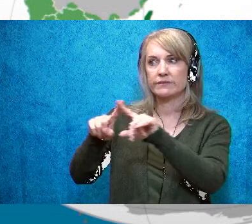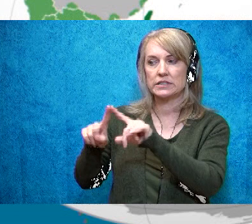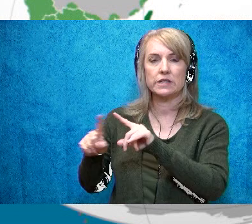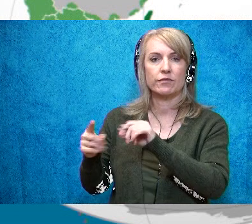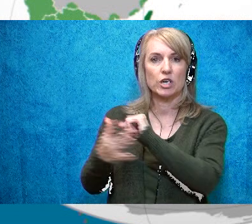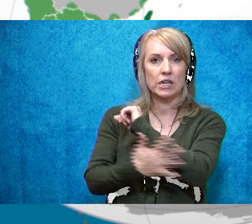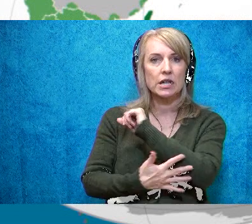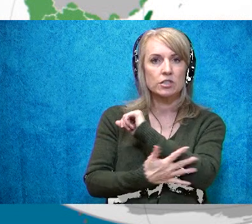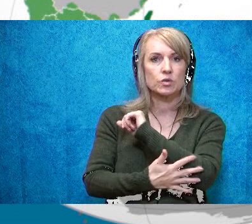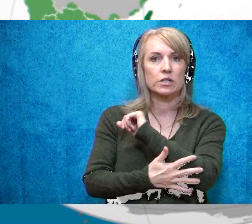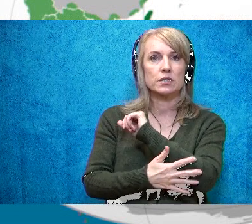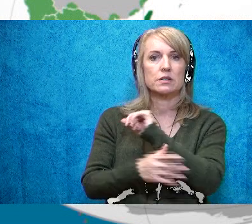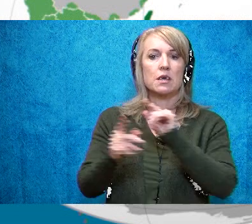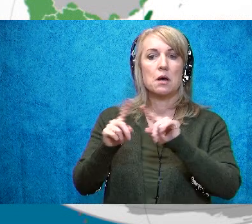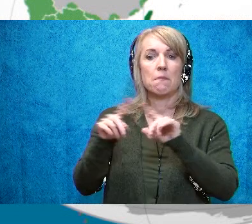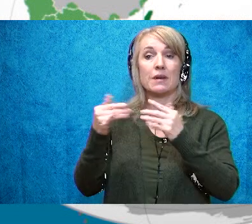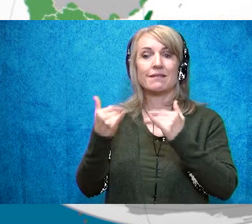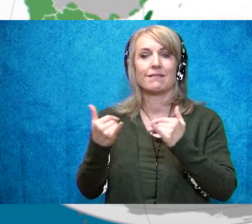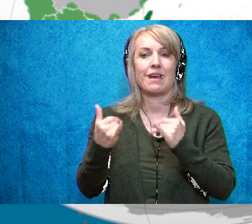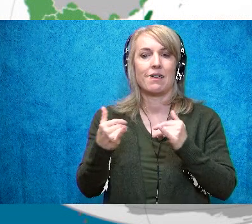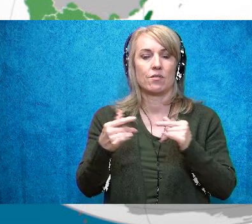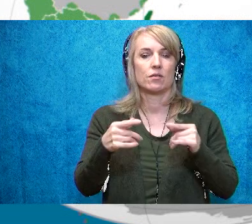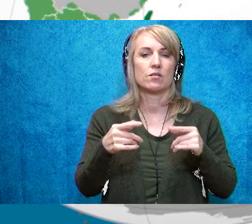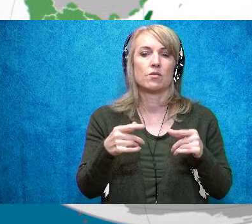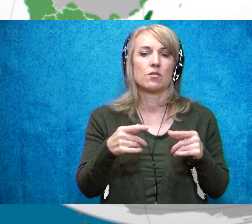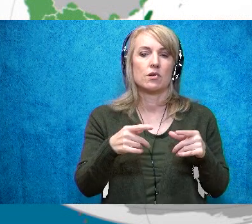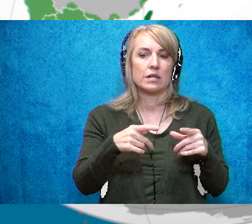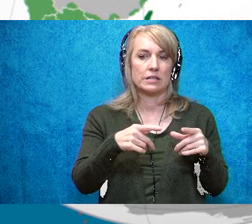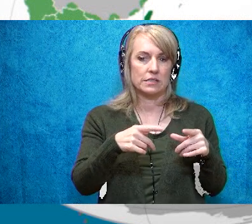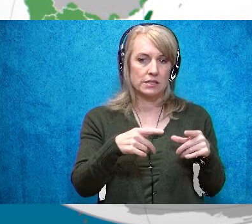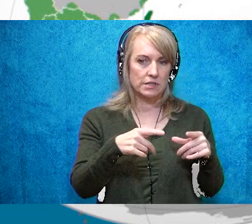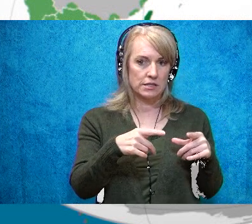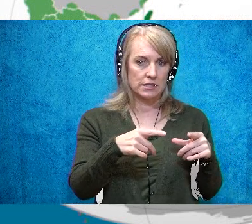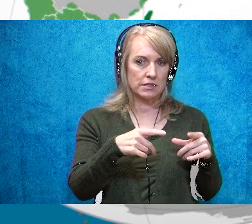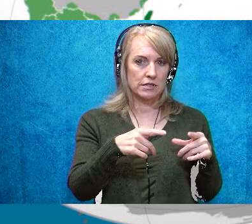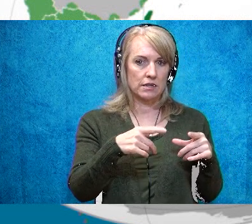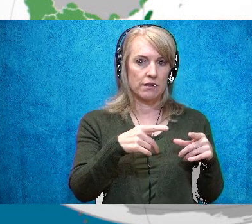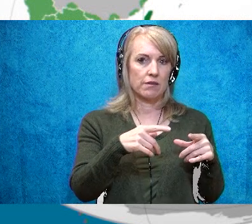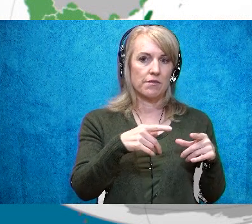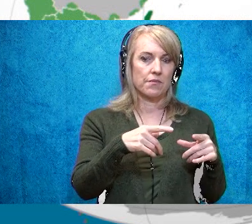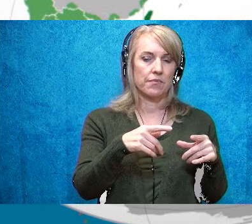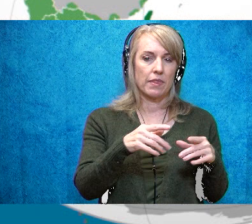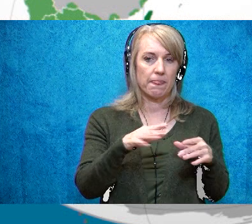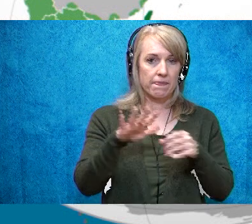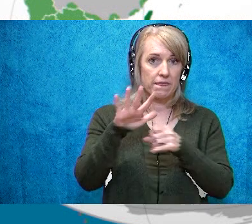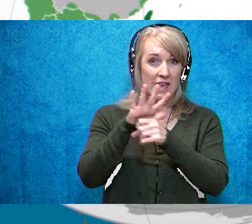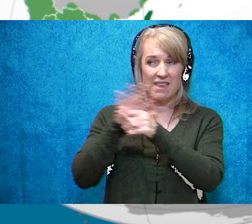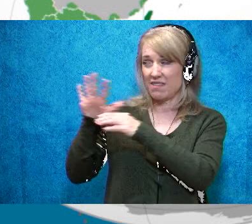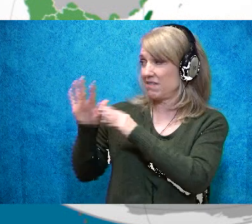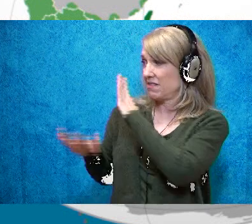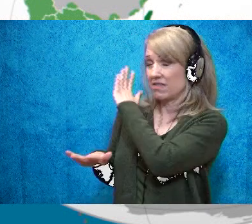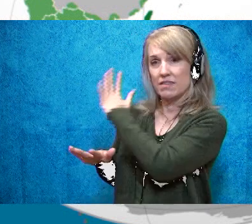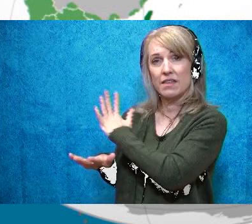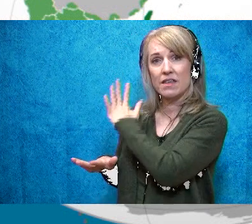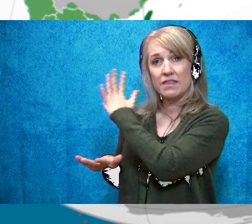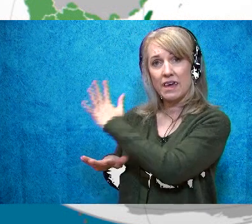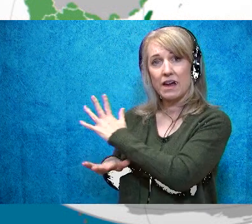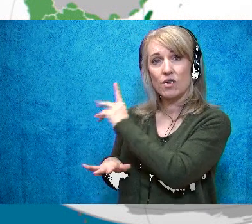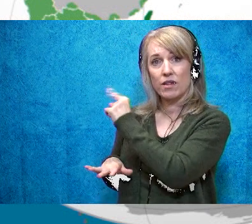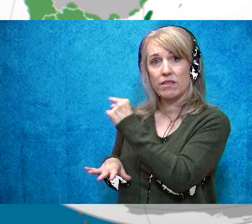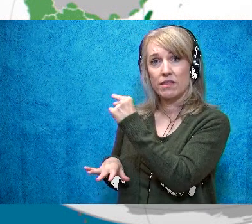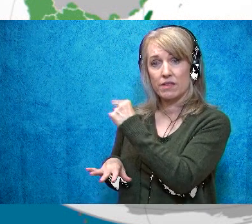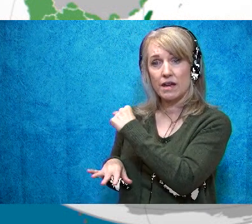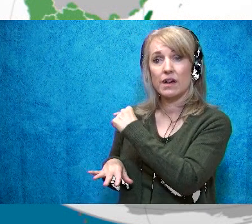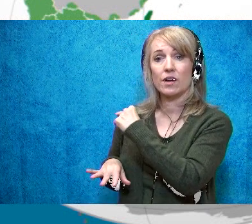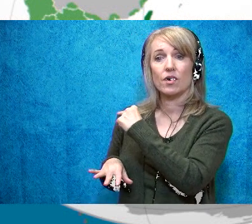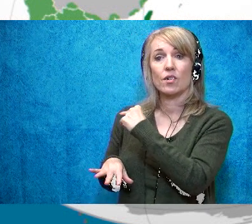expanding and reconquering those lands. So French Indochina, all that's conquered by the French. They invade that area. We had the territory,